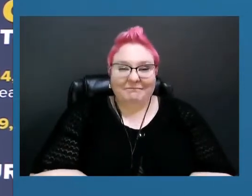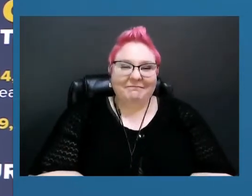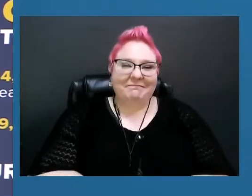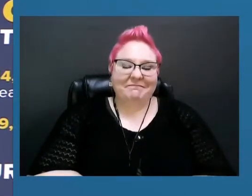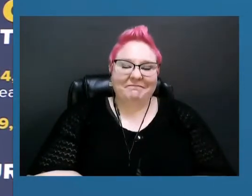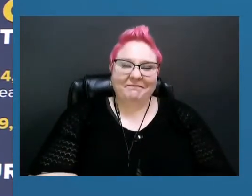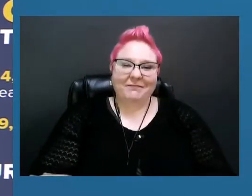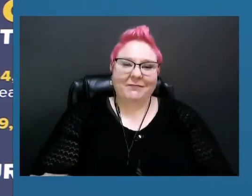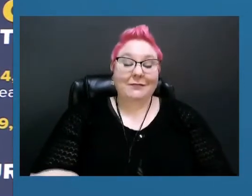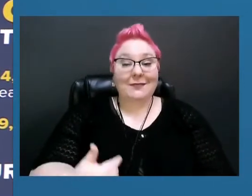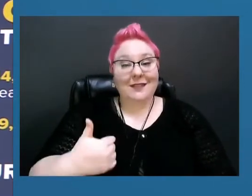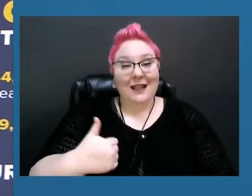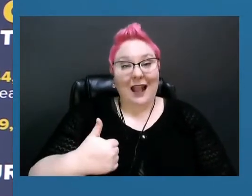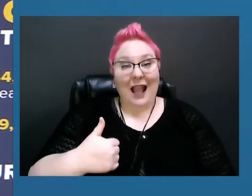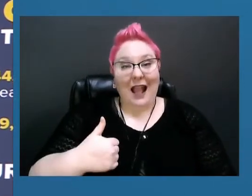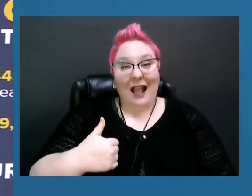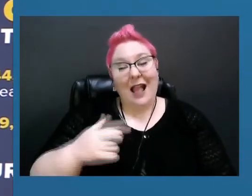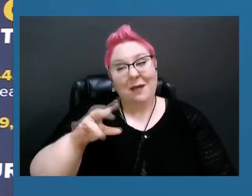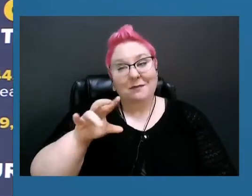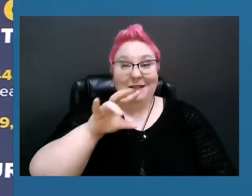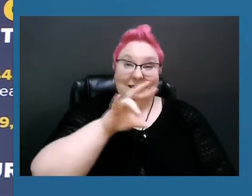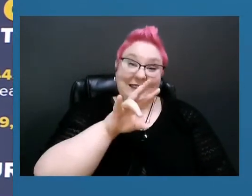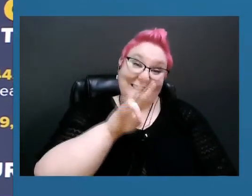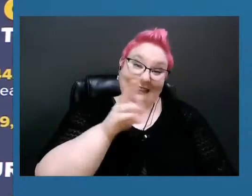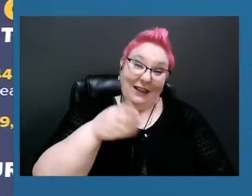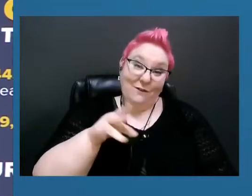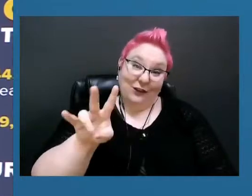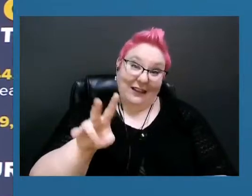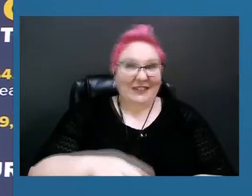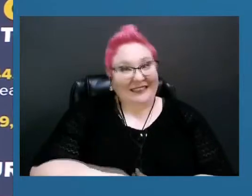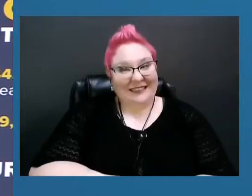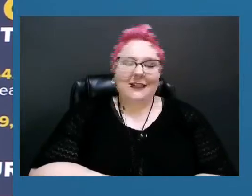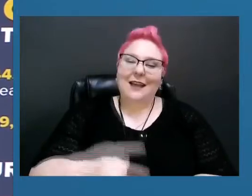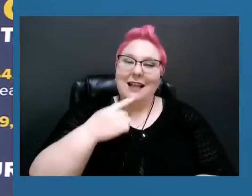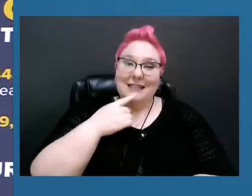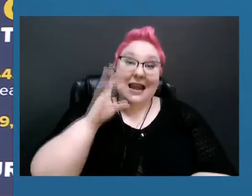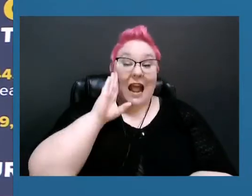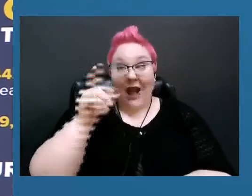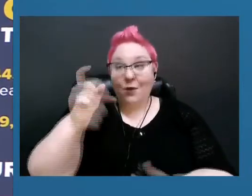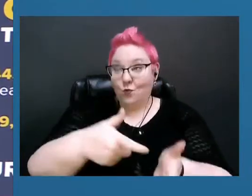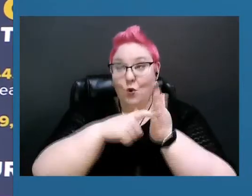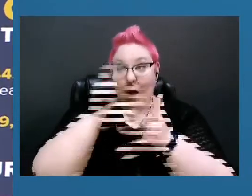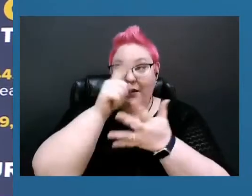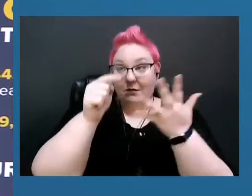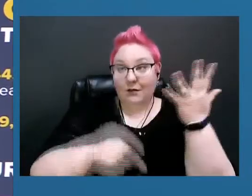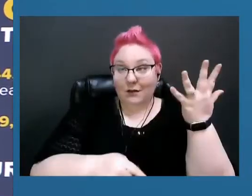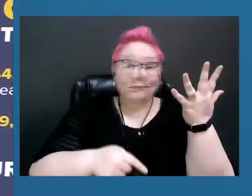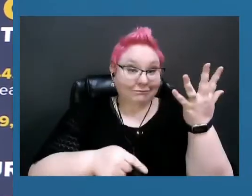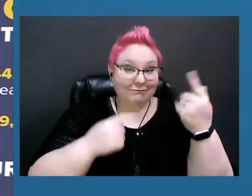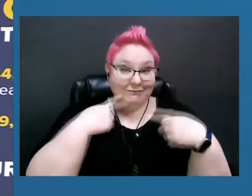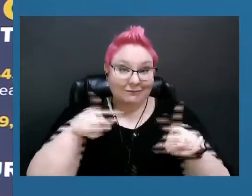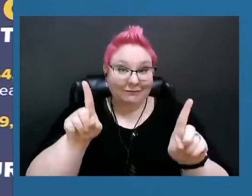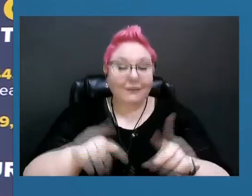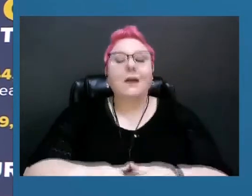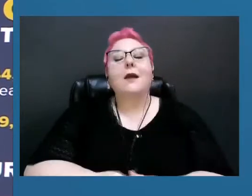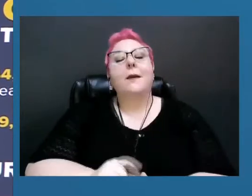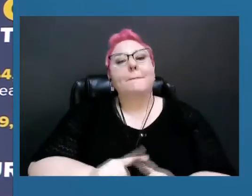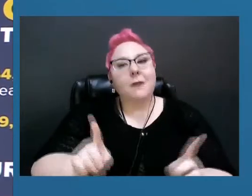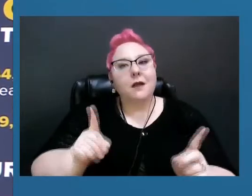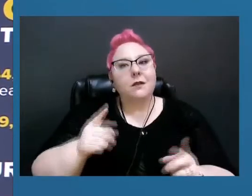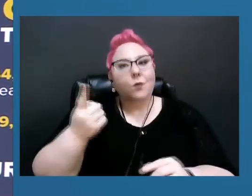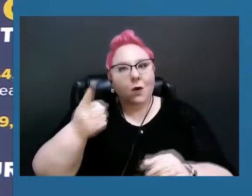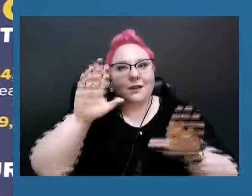I'm 7 for 7 on everything I said. I'm not leaving town without. But one of them is focusing on people, just